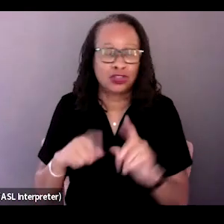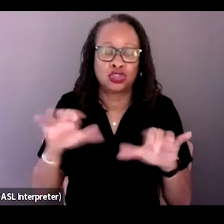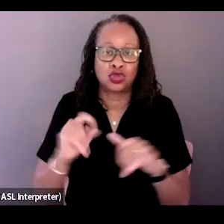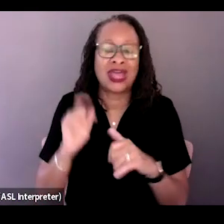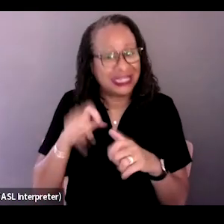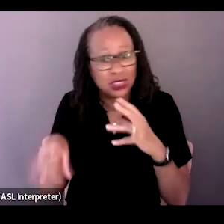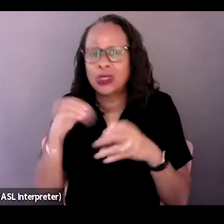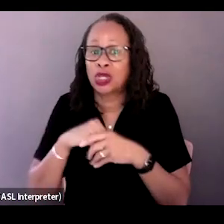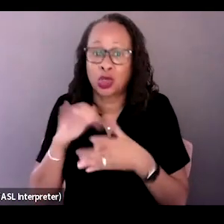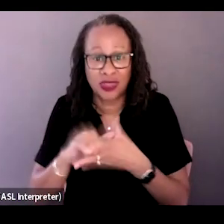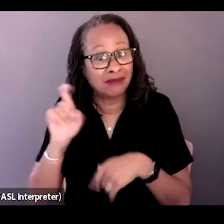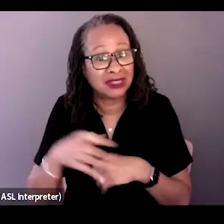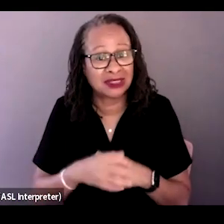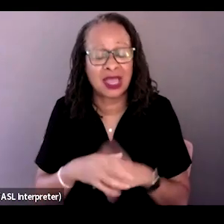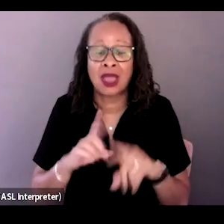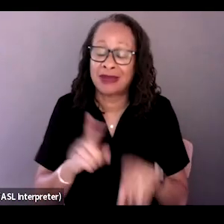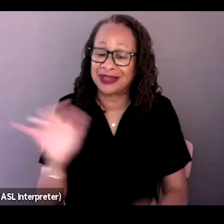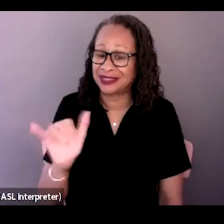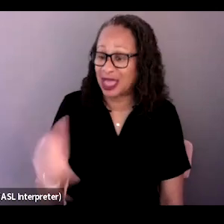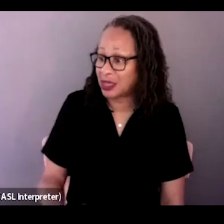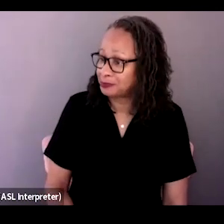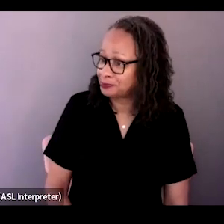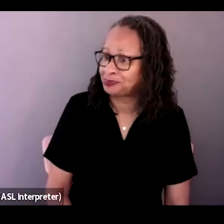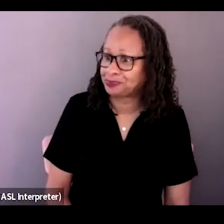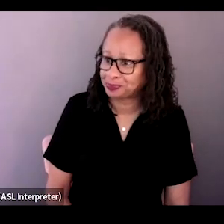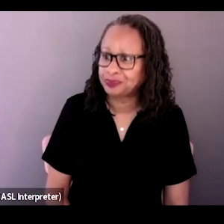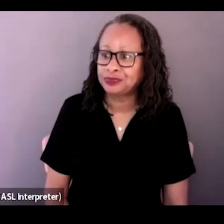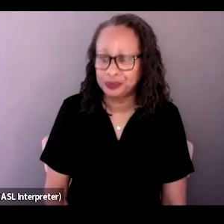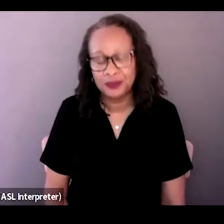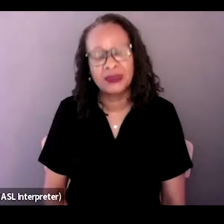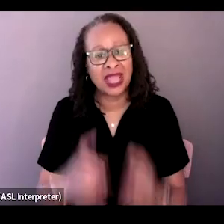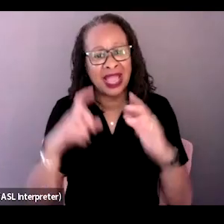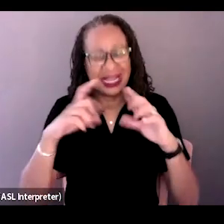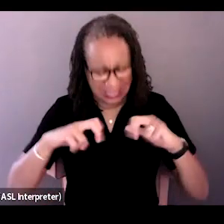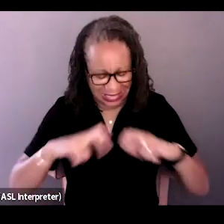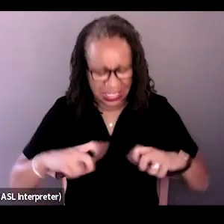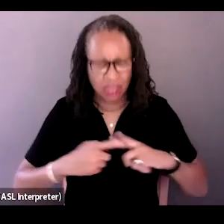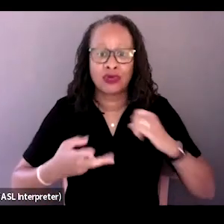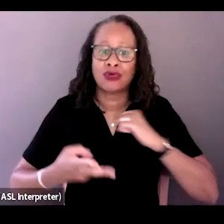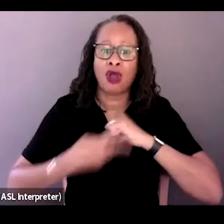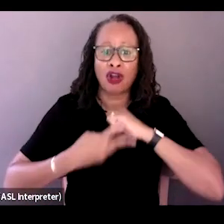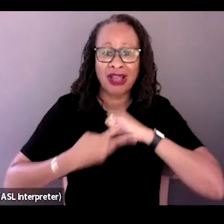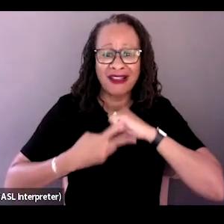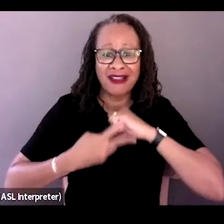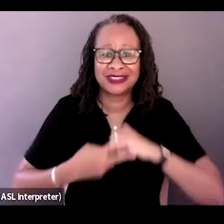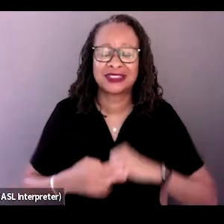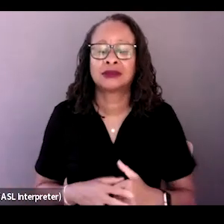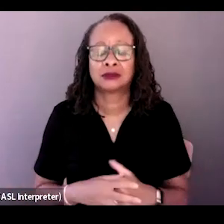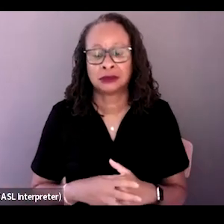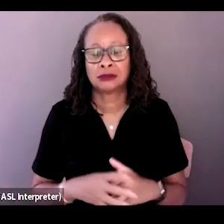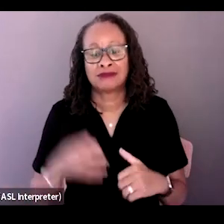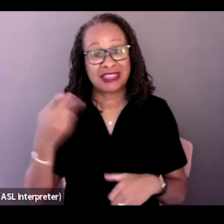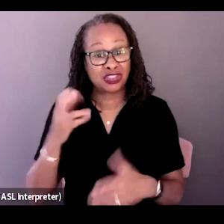that. But also it's like it's like digging through the archives, the history of